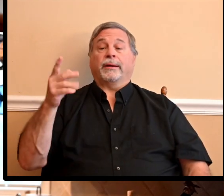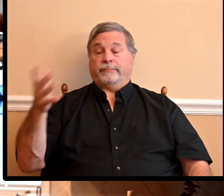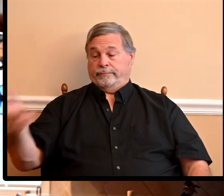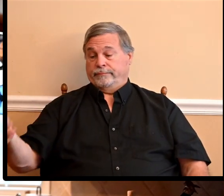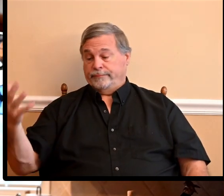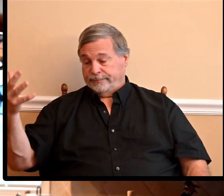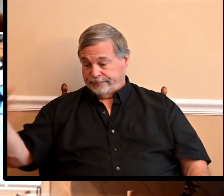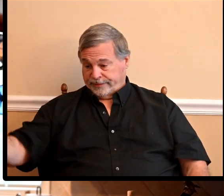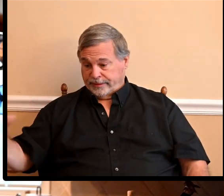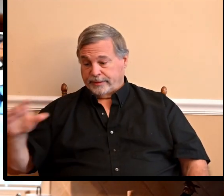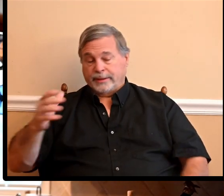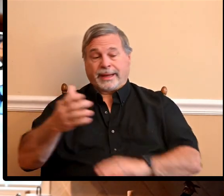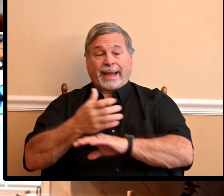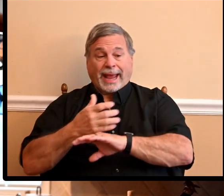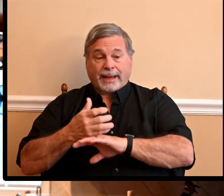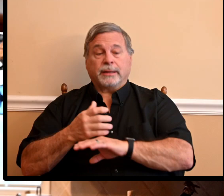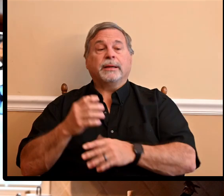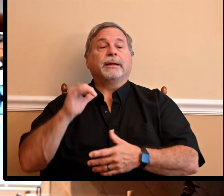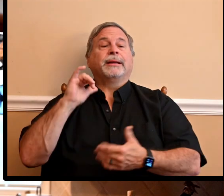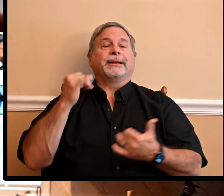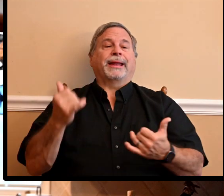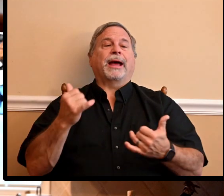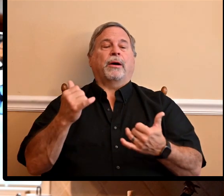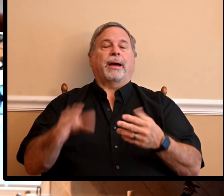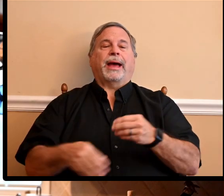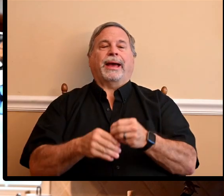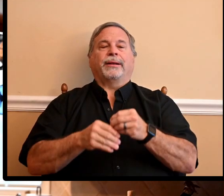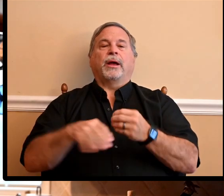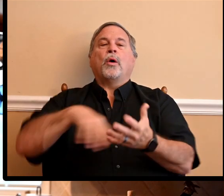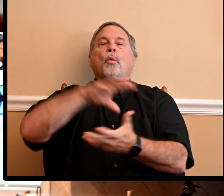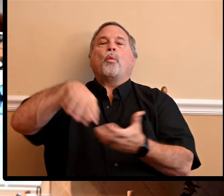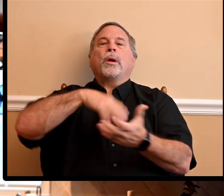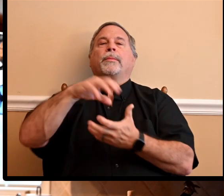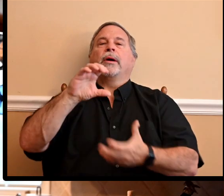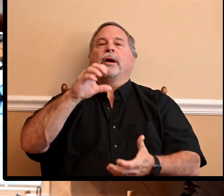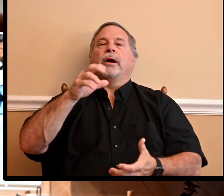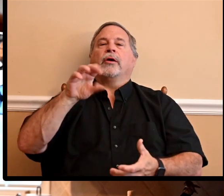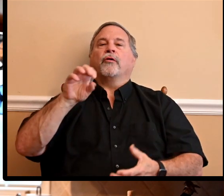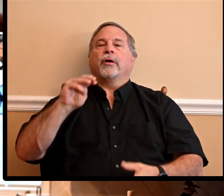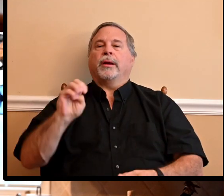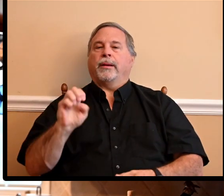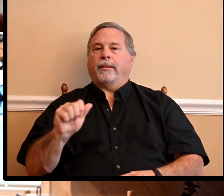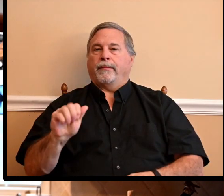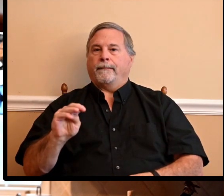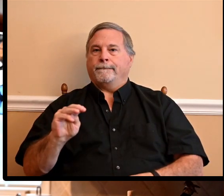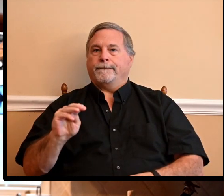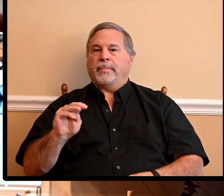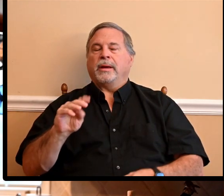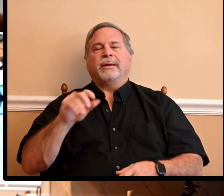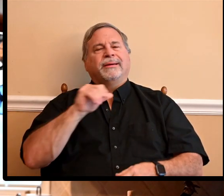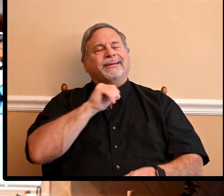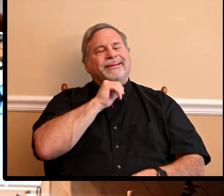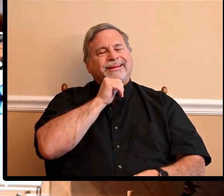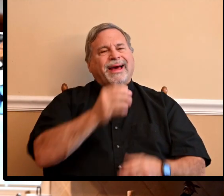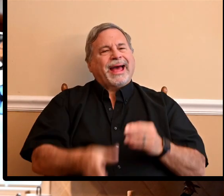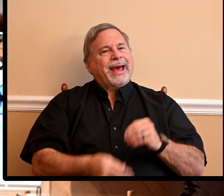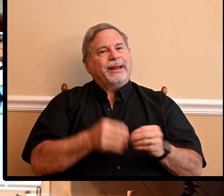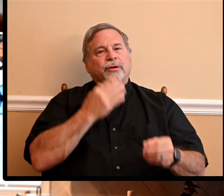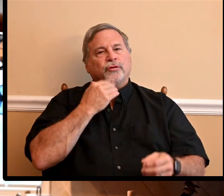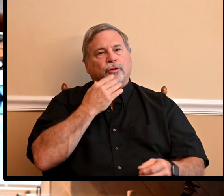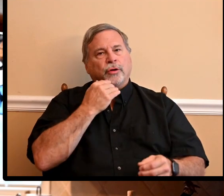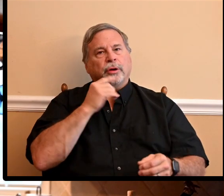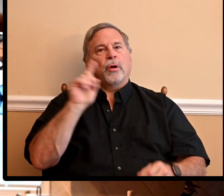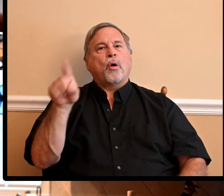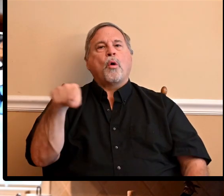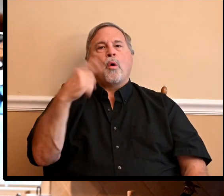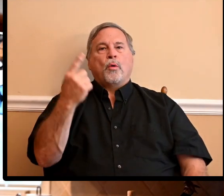Okay, you've seen that we made the cakes. Now we're going to do the whipping cream. Now this is Creme Fresh, so we're not adding sugar to this.